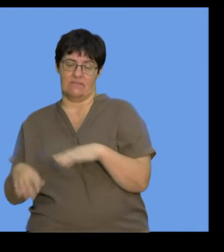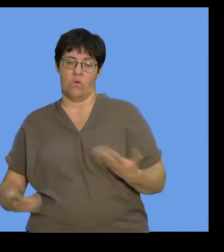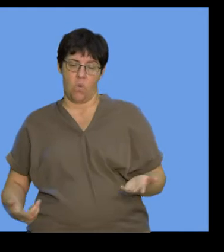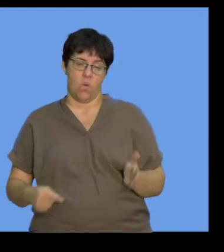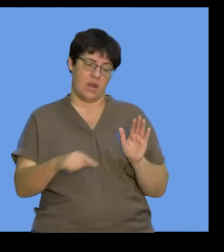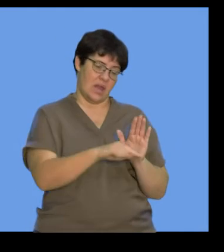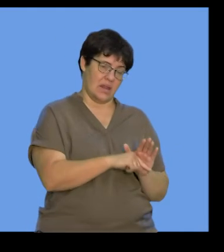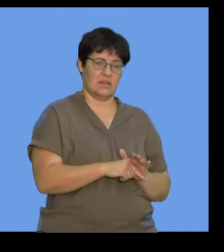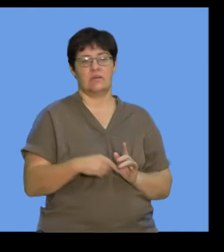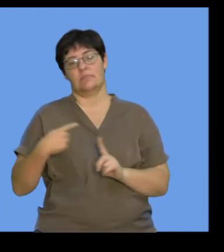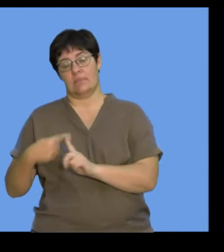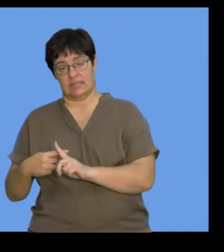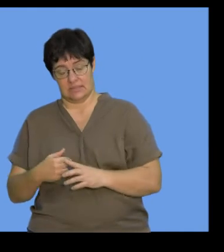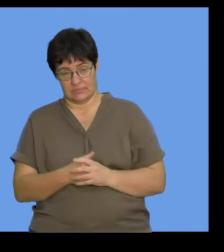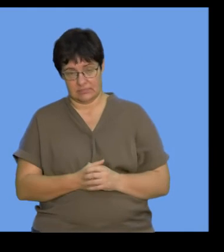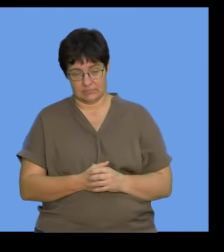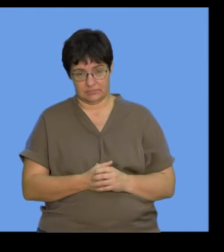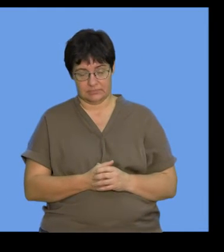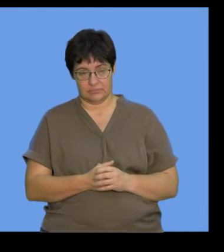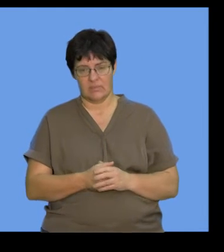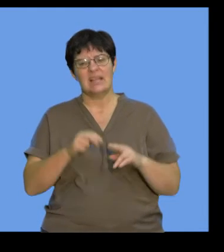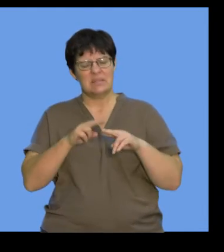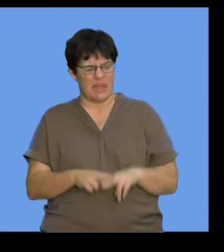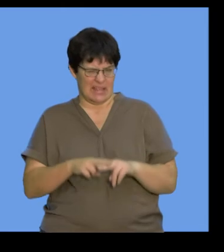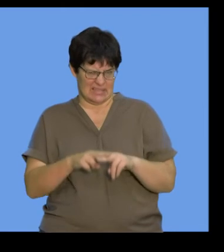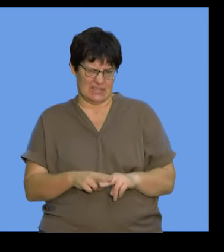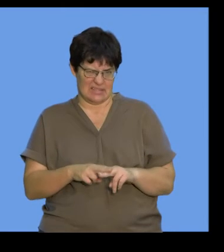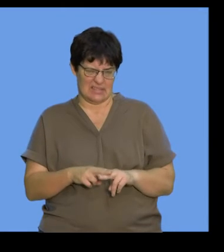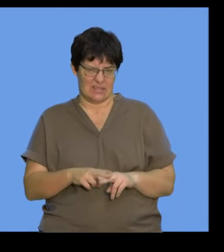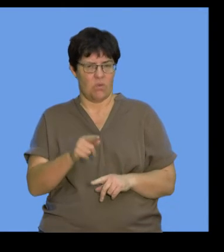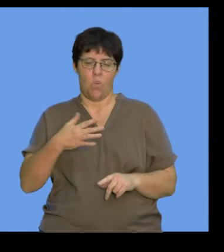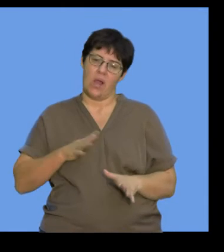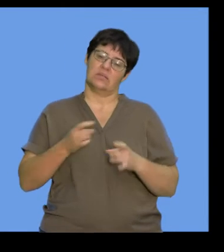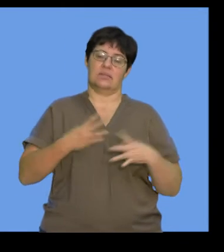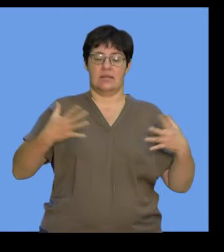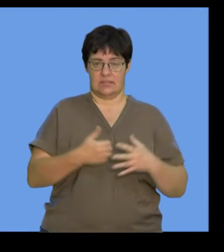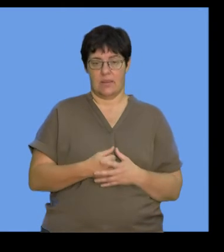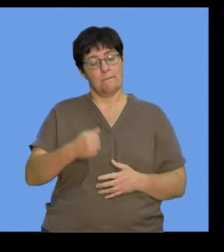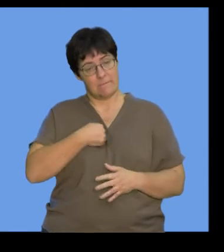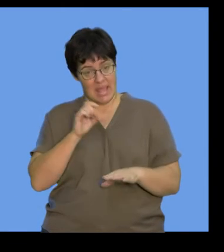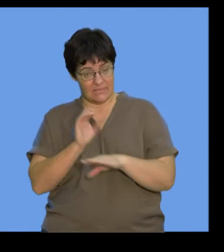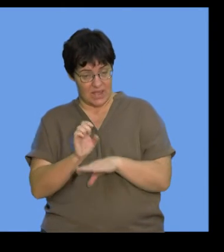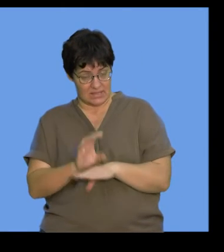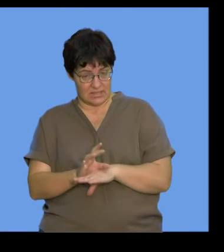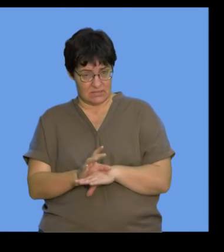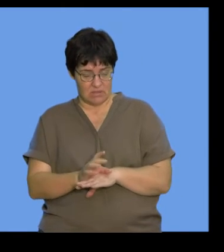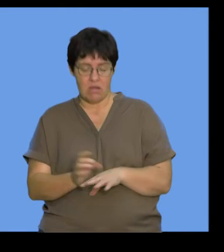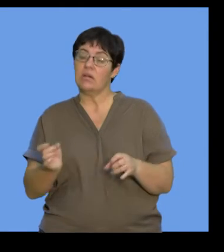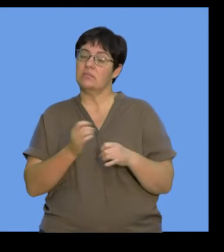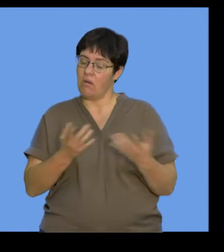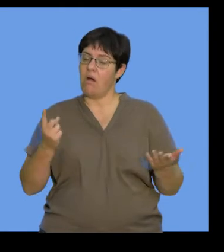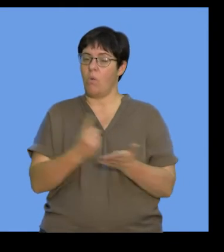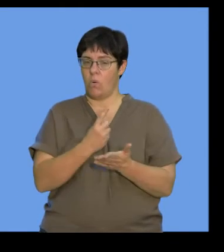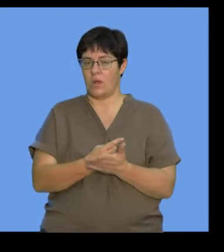a plus and a minus, or a minus and a plus, depending on which one you want to start with. But my advice to you will